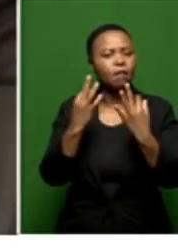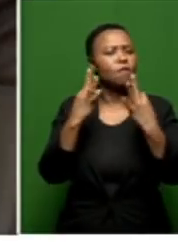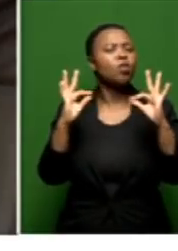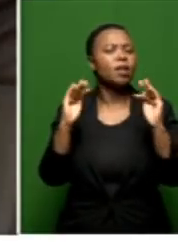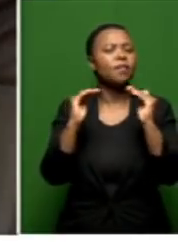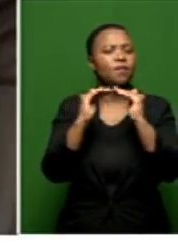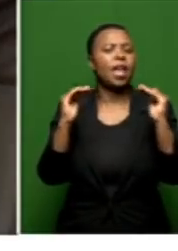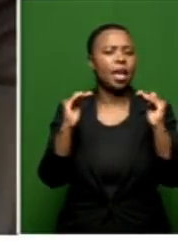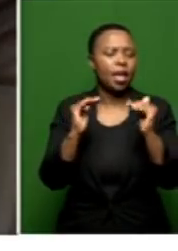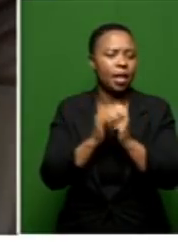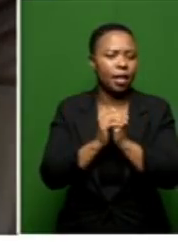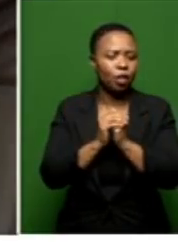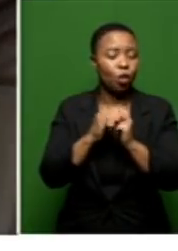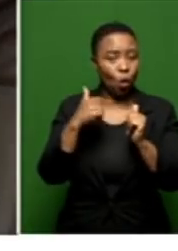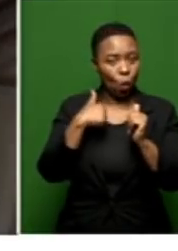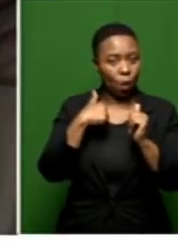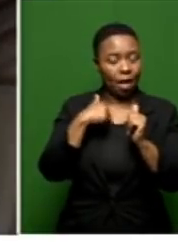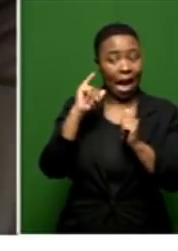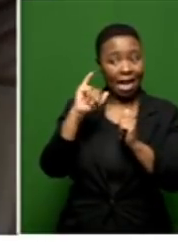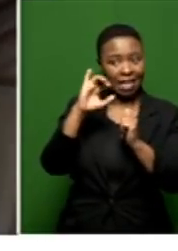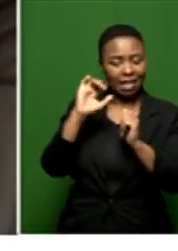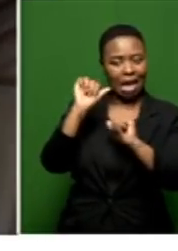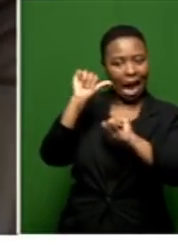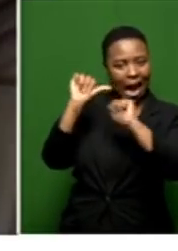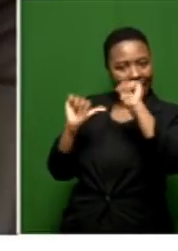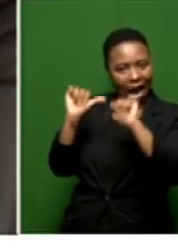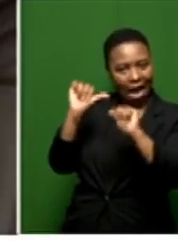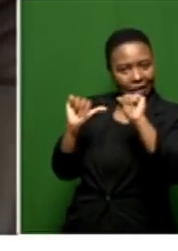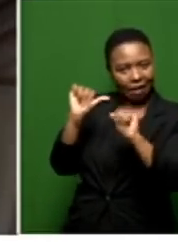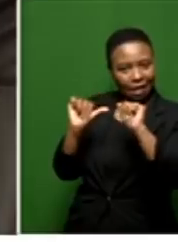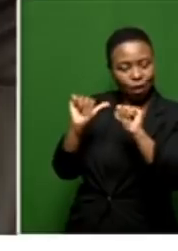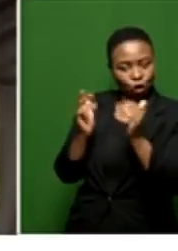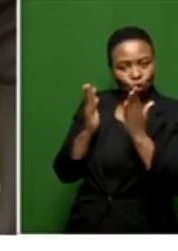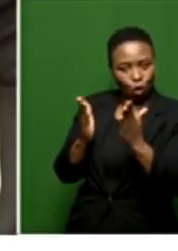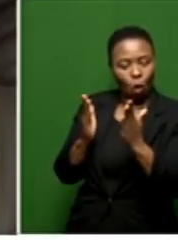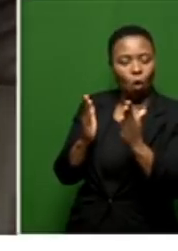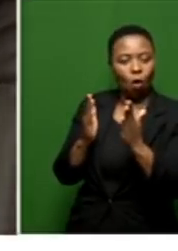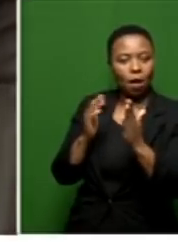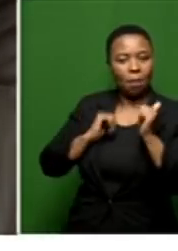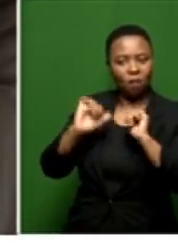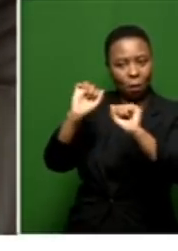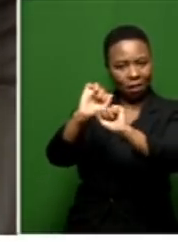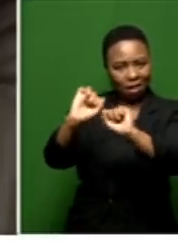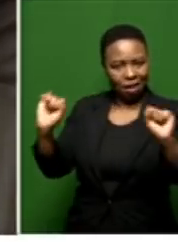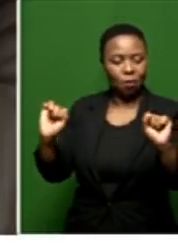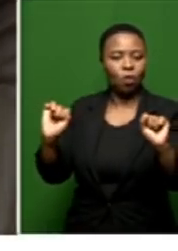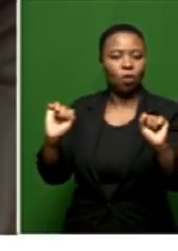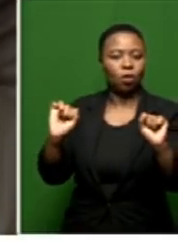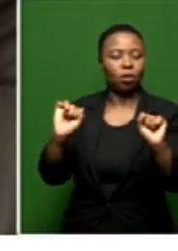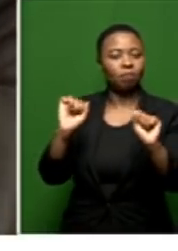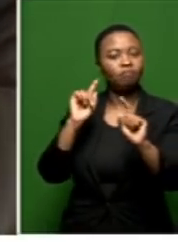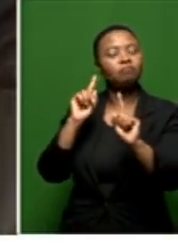should assess the IEC and its performance with regard to this